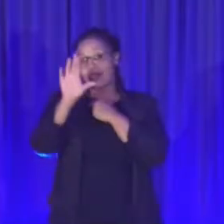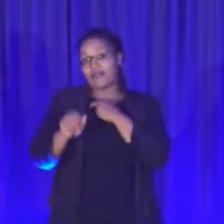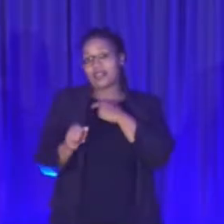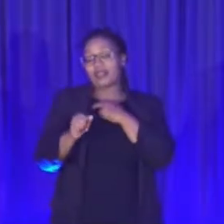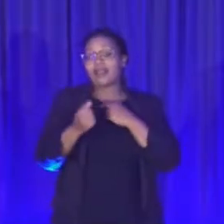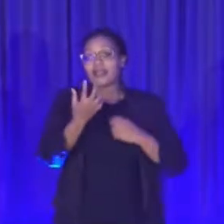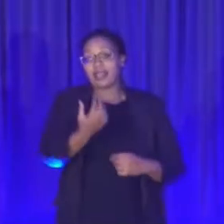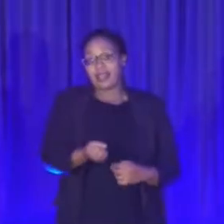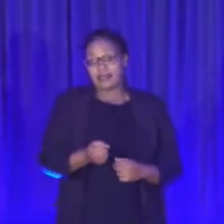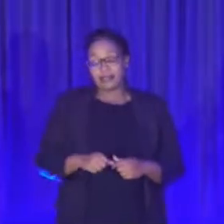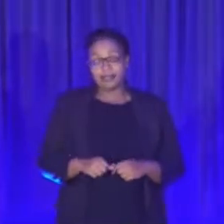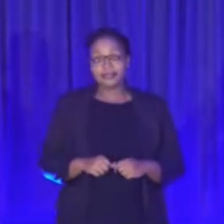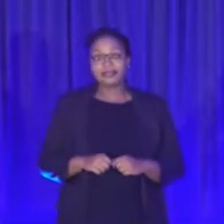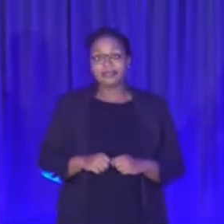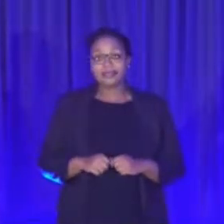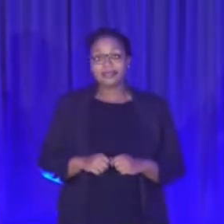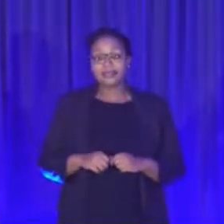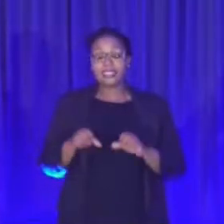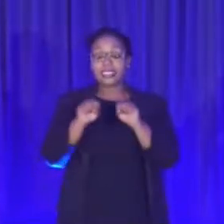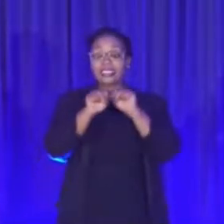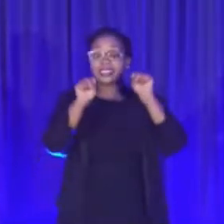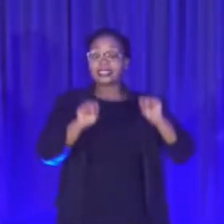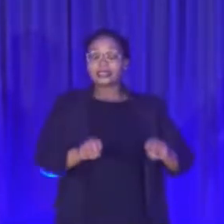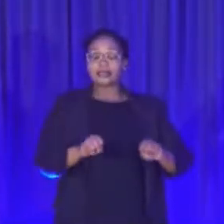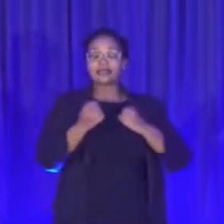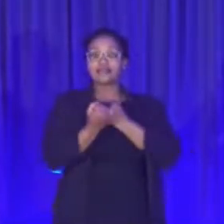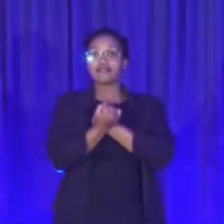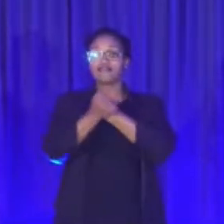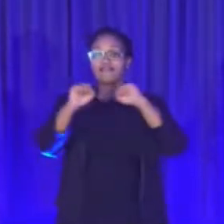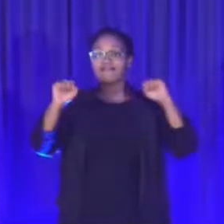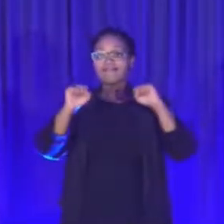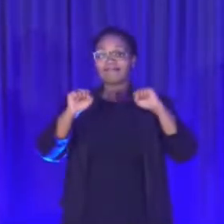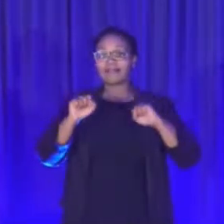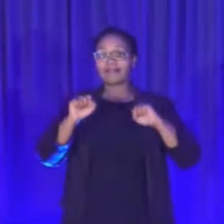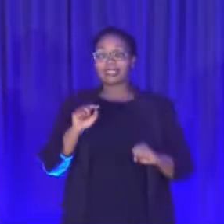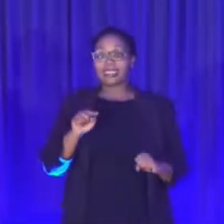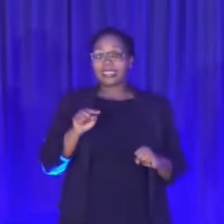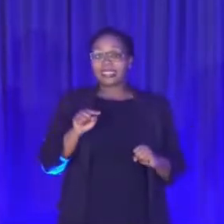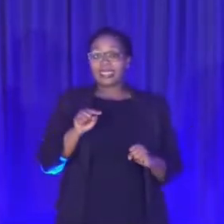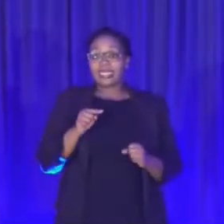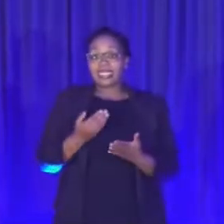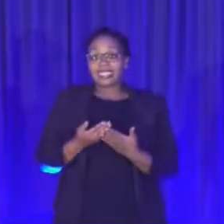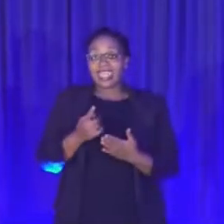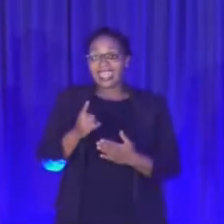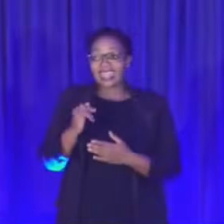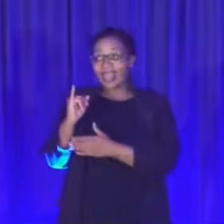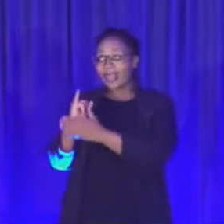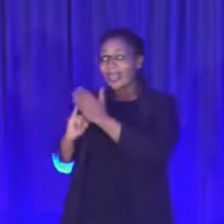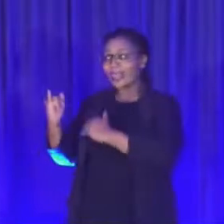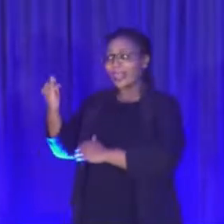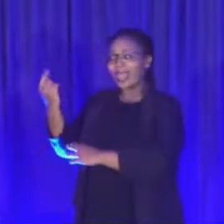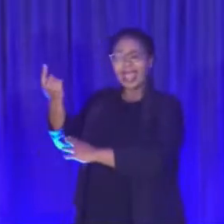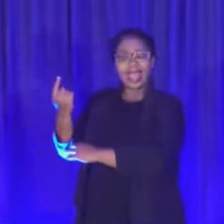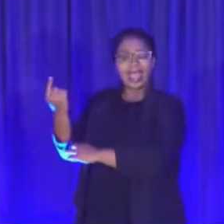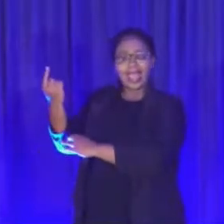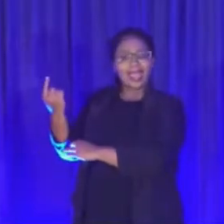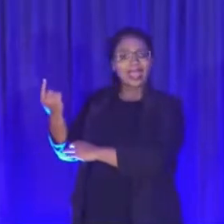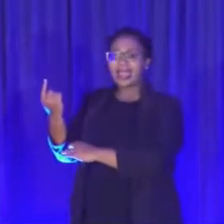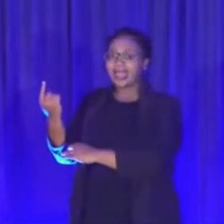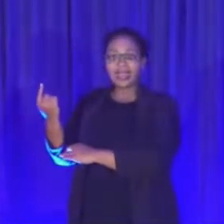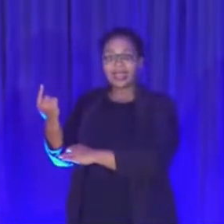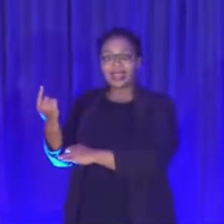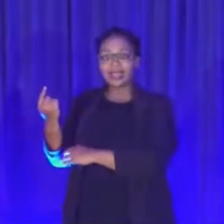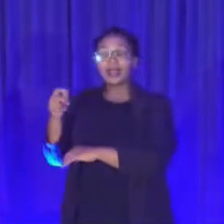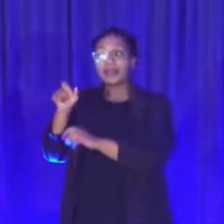Our democratic system does not exist in abstraction. It comes alive